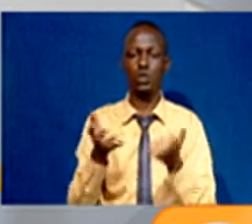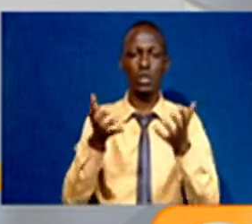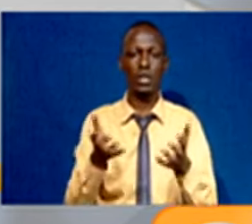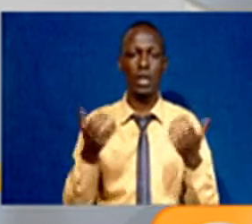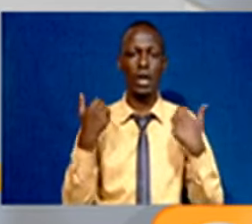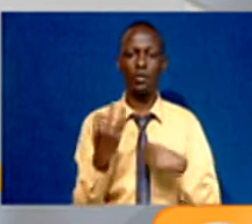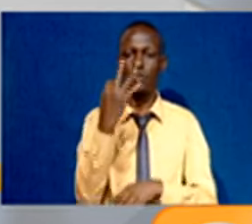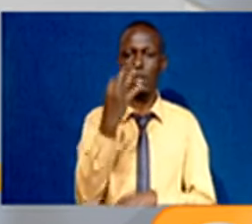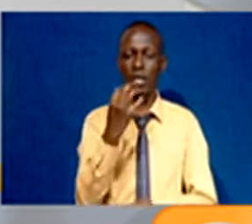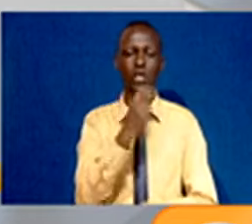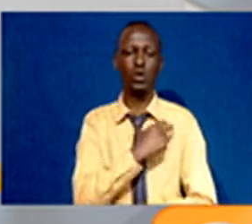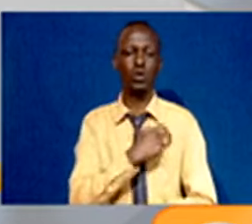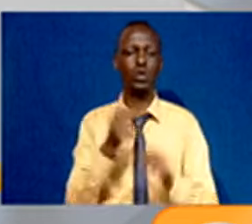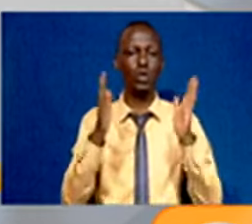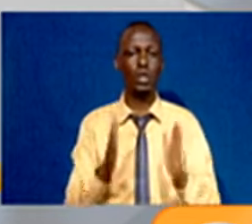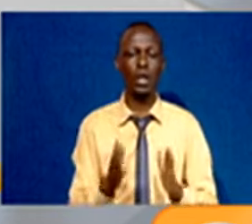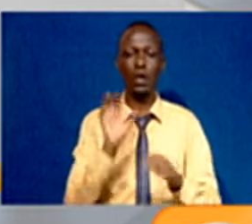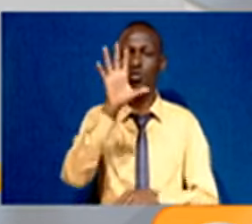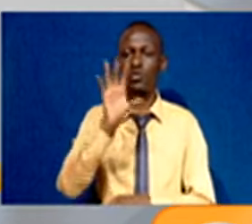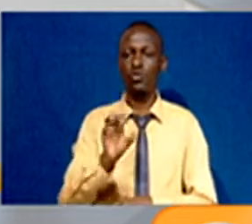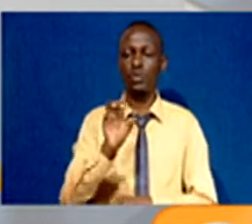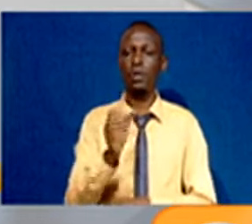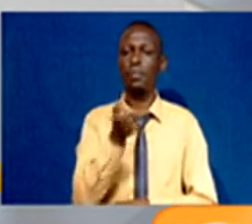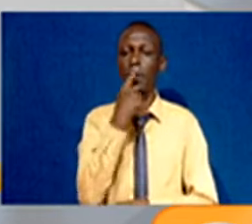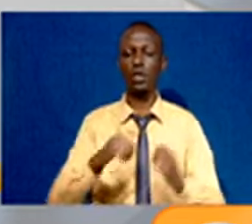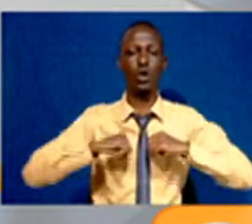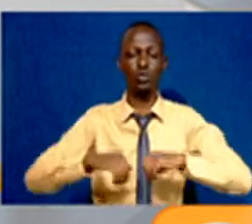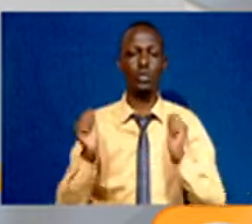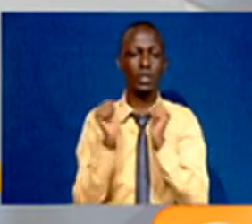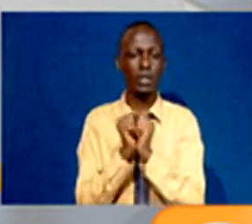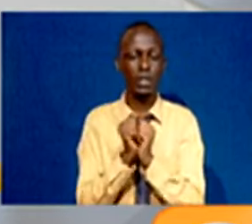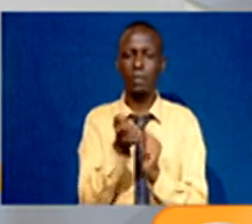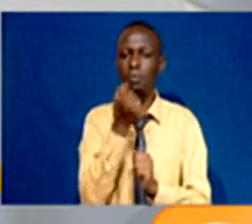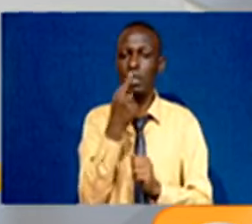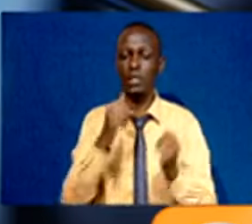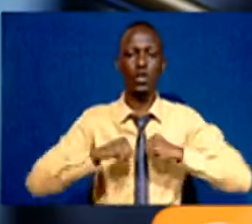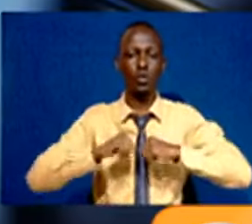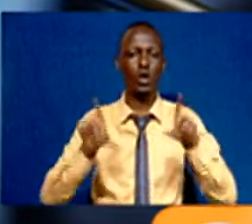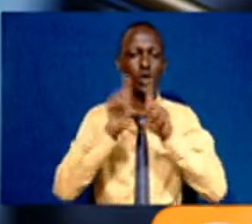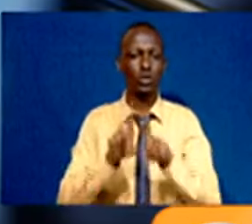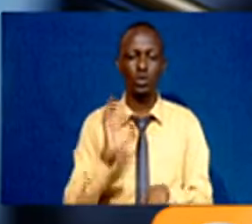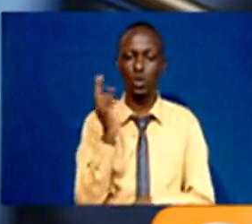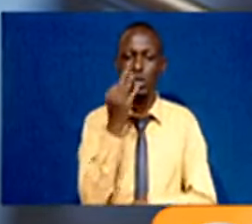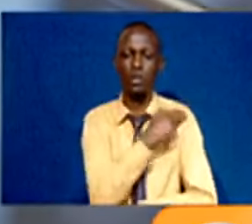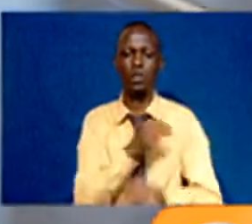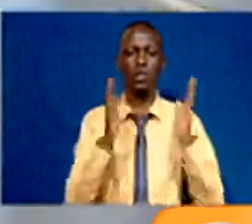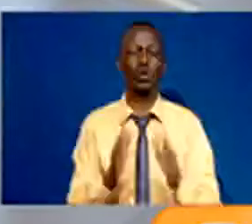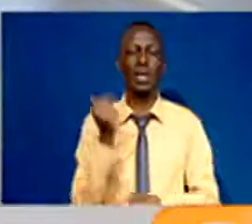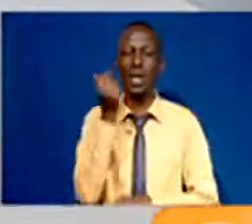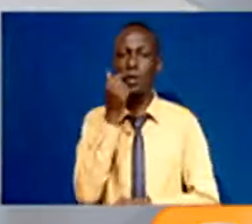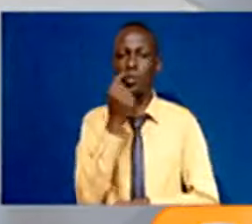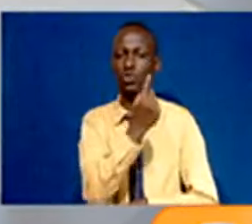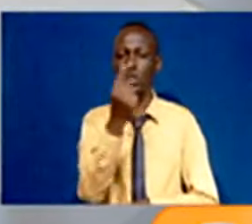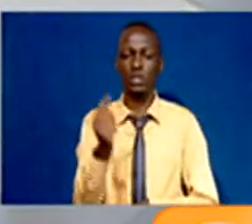30 consultants, 50 medical officers, 10 pharmacists, and 3 dentists on duty for each of the referral